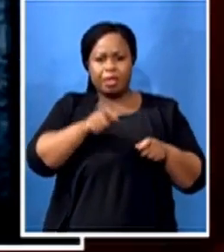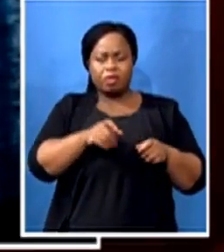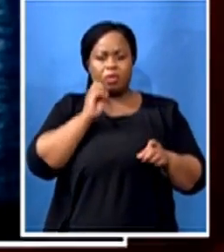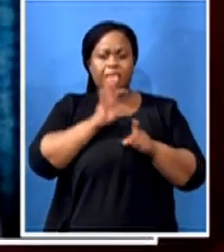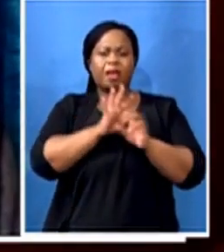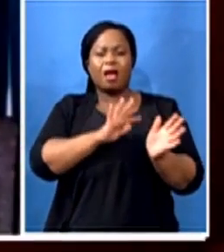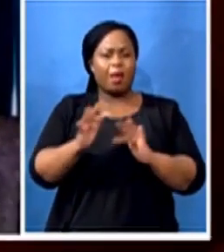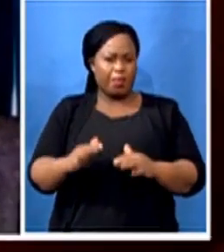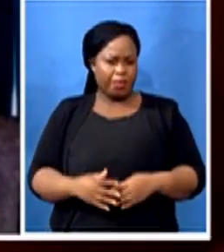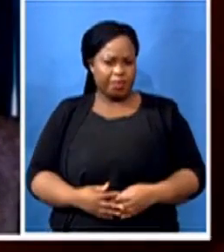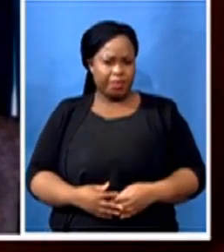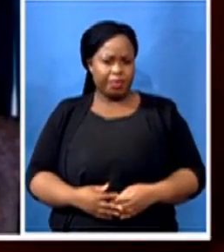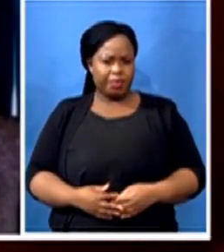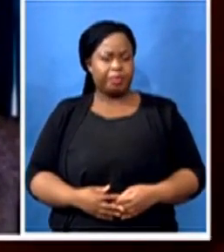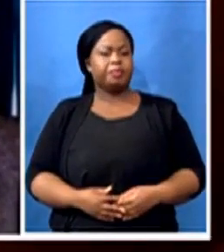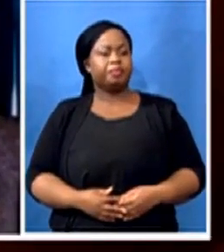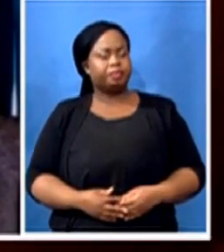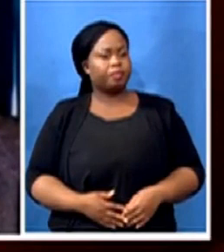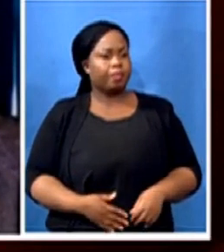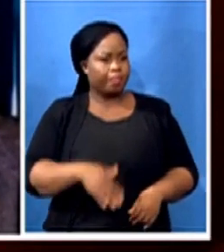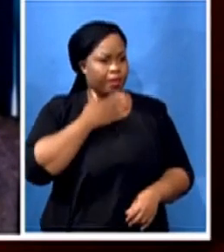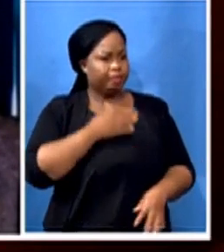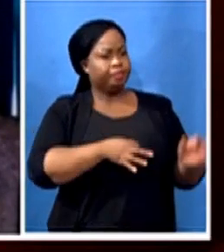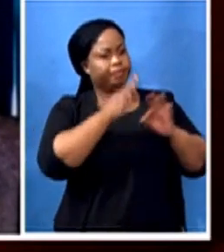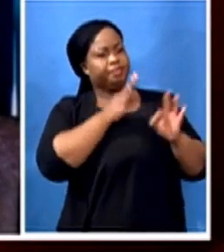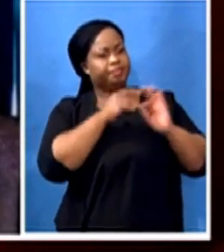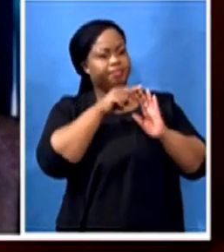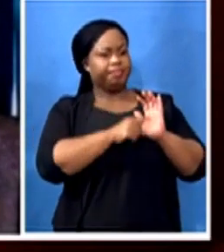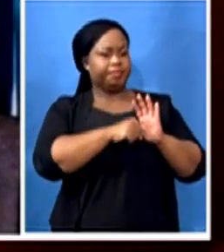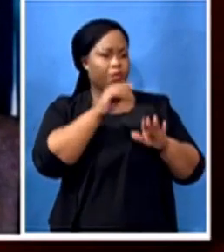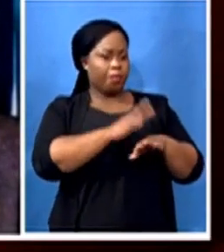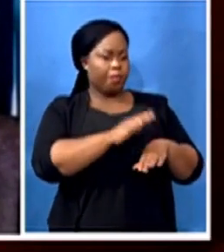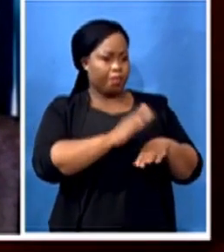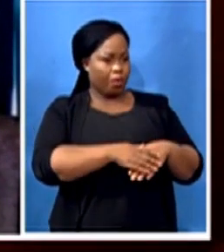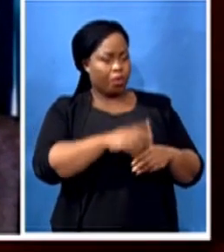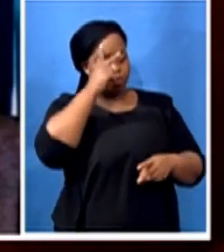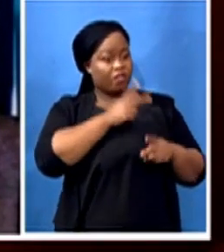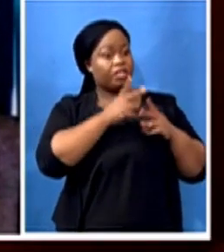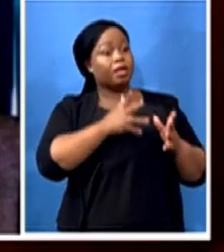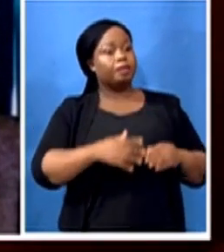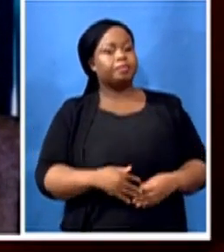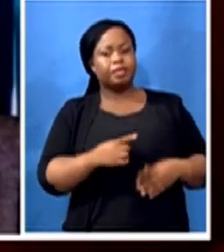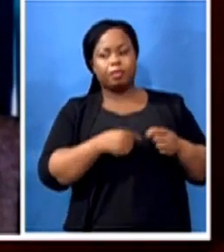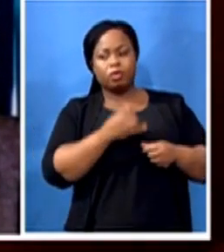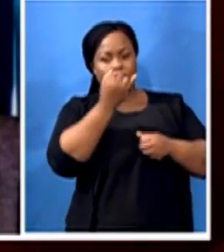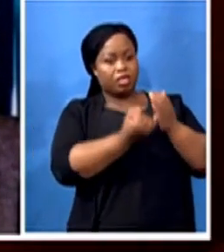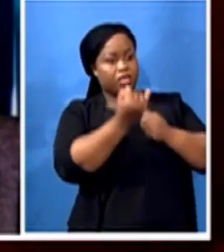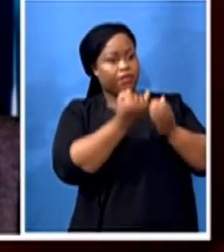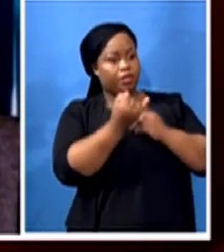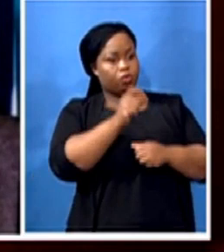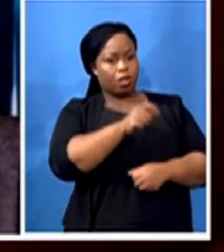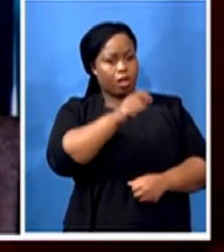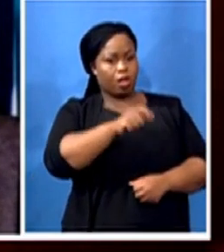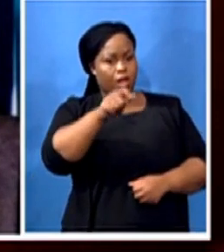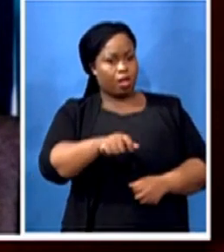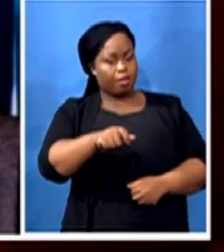this down further for us, Professor, with regards to an individual candidate or independent candidate. Can that person